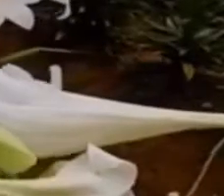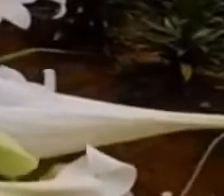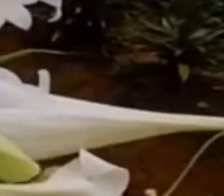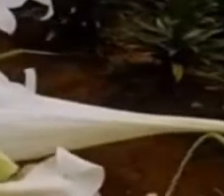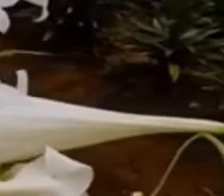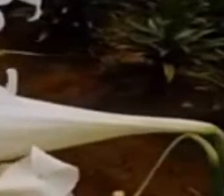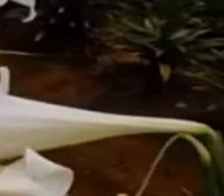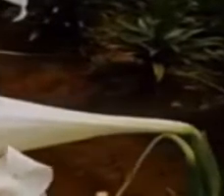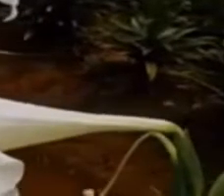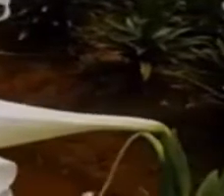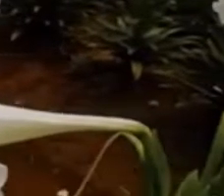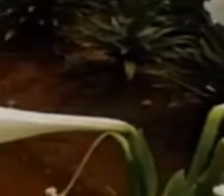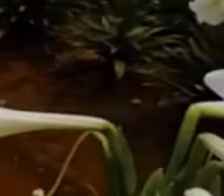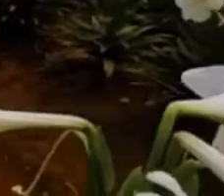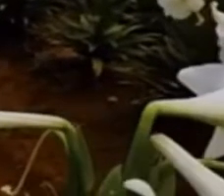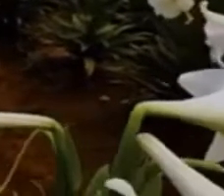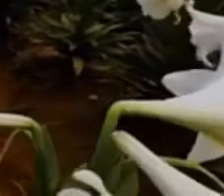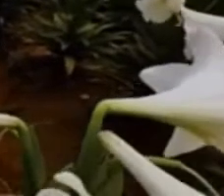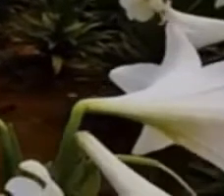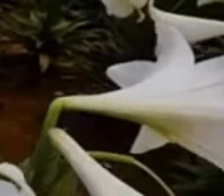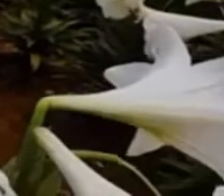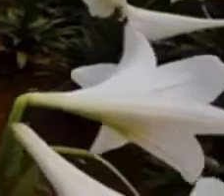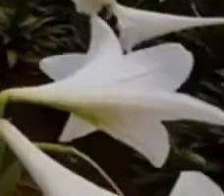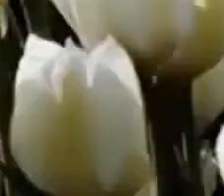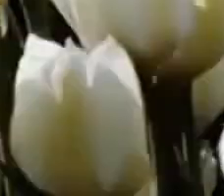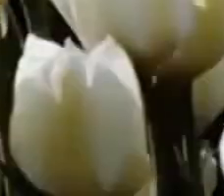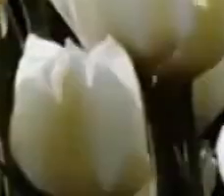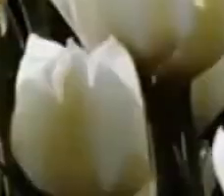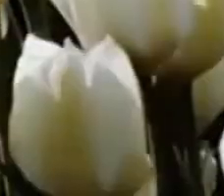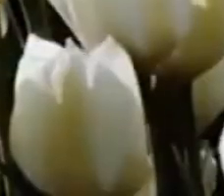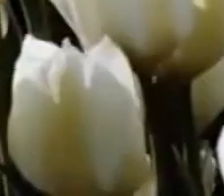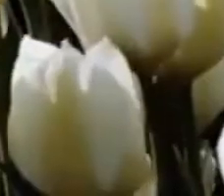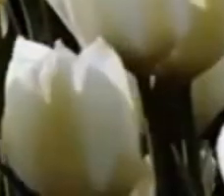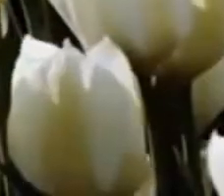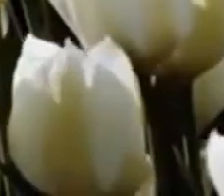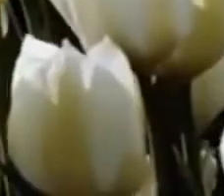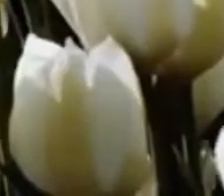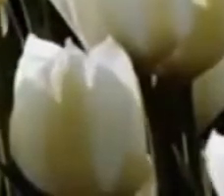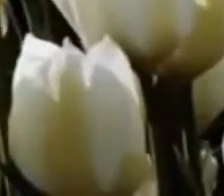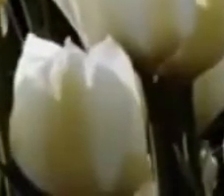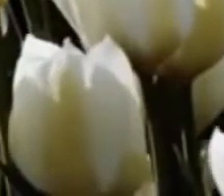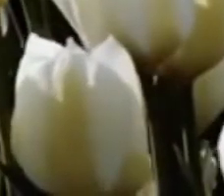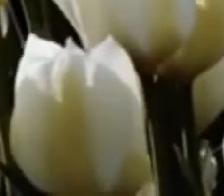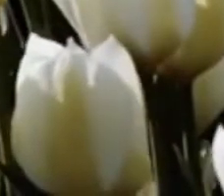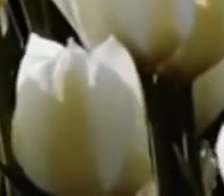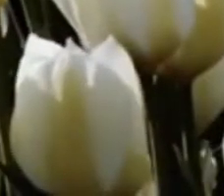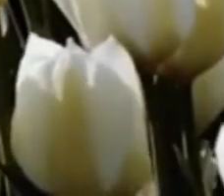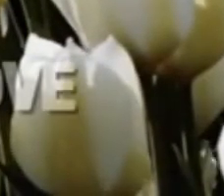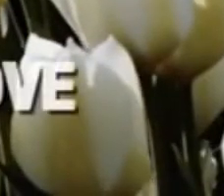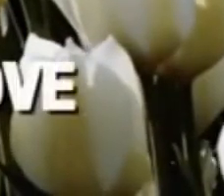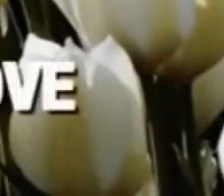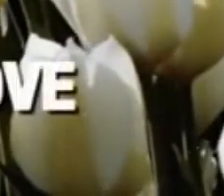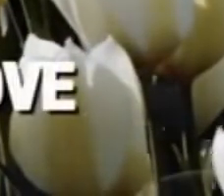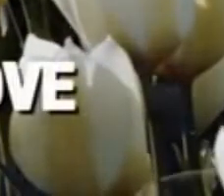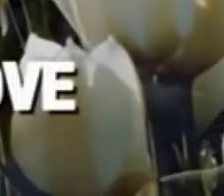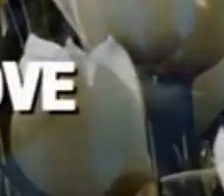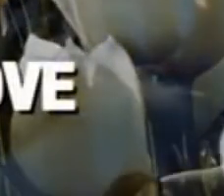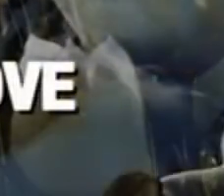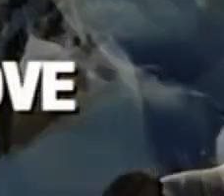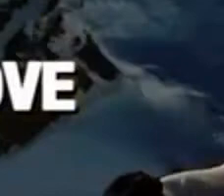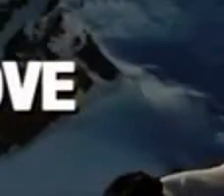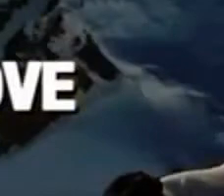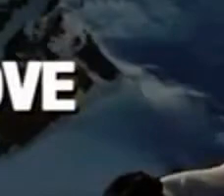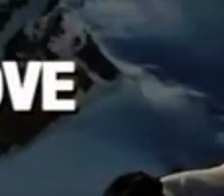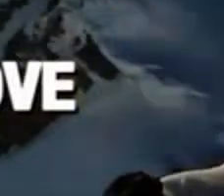name. I walk in your garden, among lilies I'm fed. You lift me